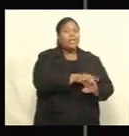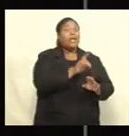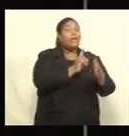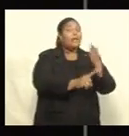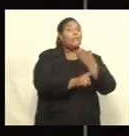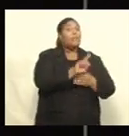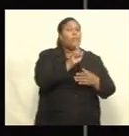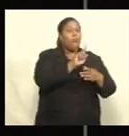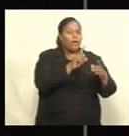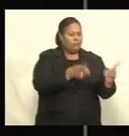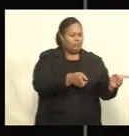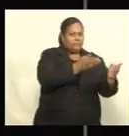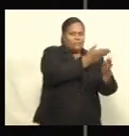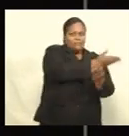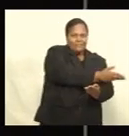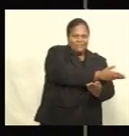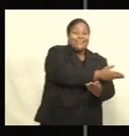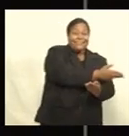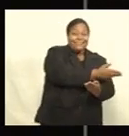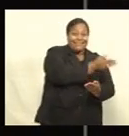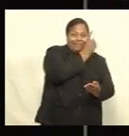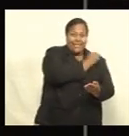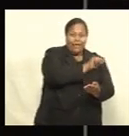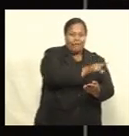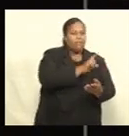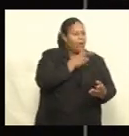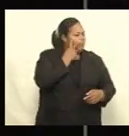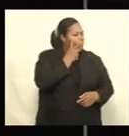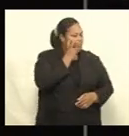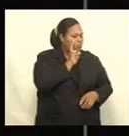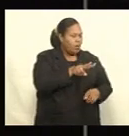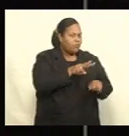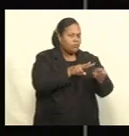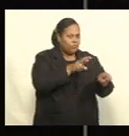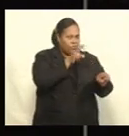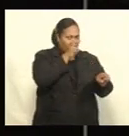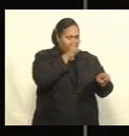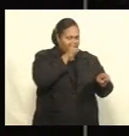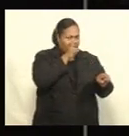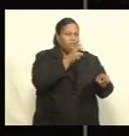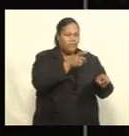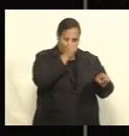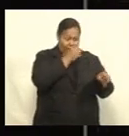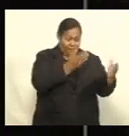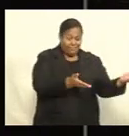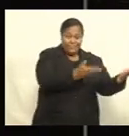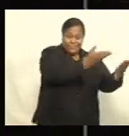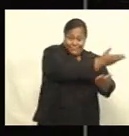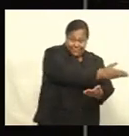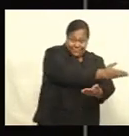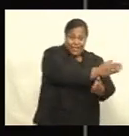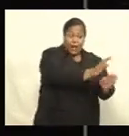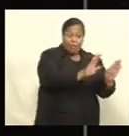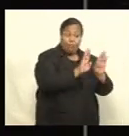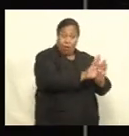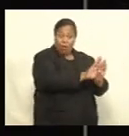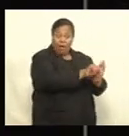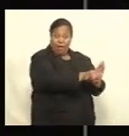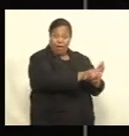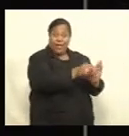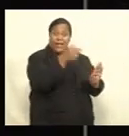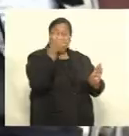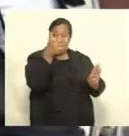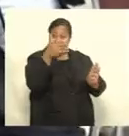under close scrutiny. Lina Rees reports the movement of essential goods were facilitated at the border in adherence with COVID-19